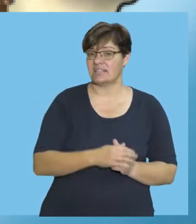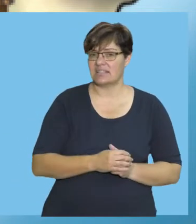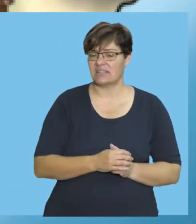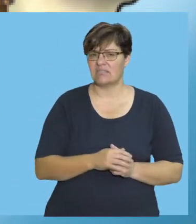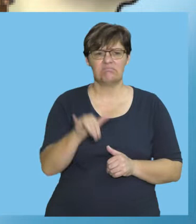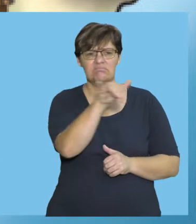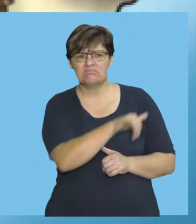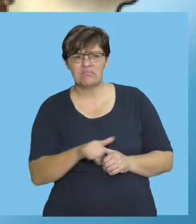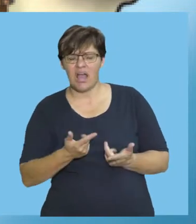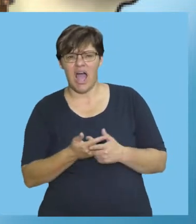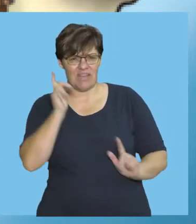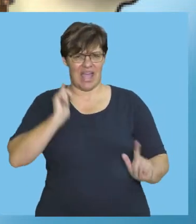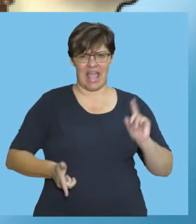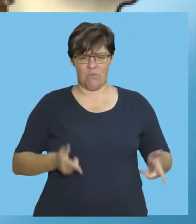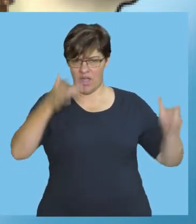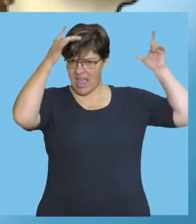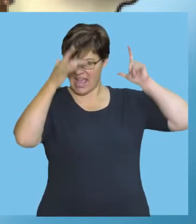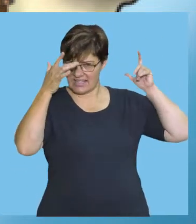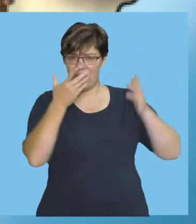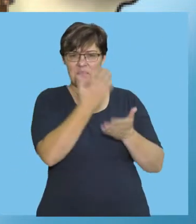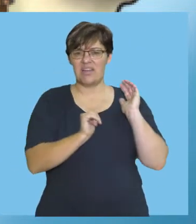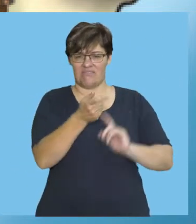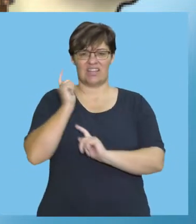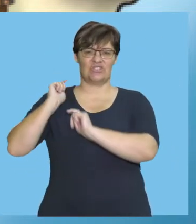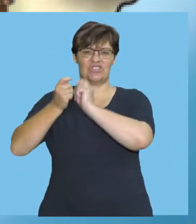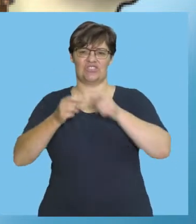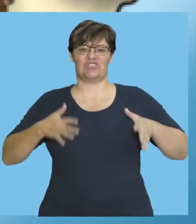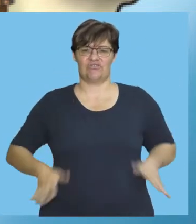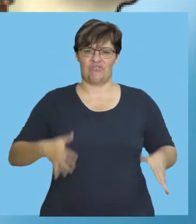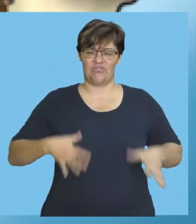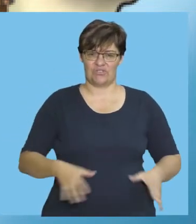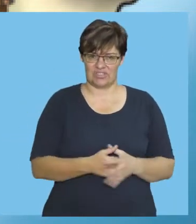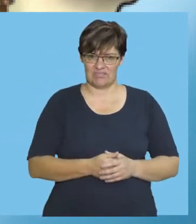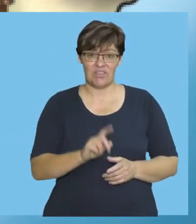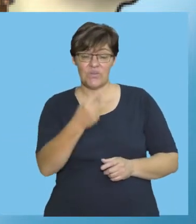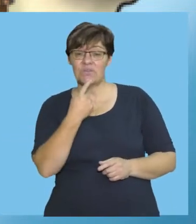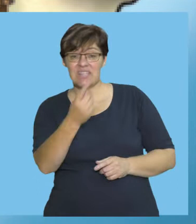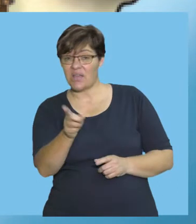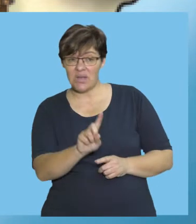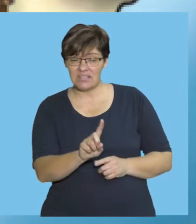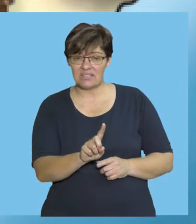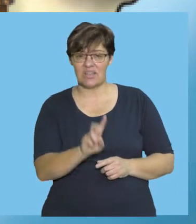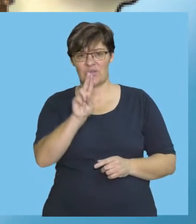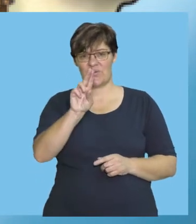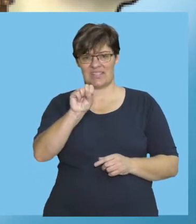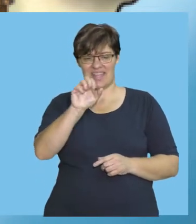ask, which country has a cowboy hat as part of their traditional dress? You